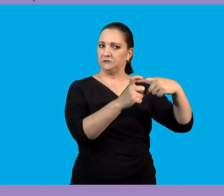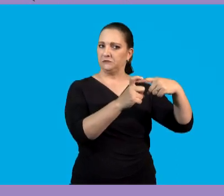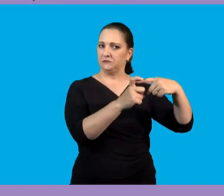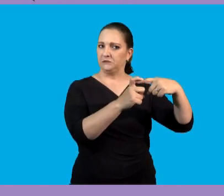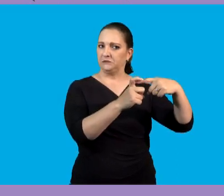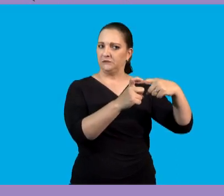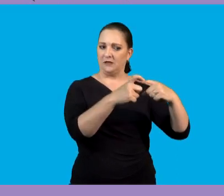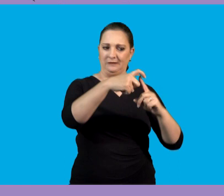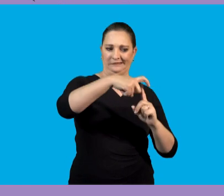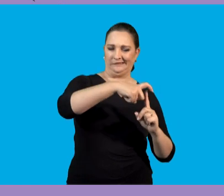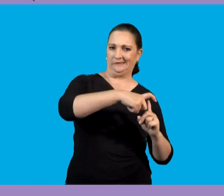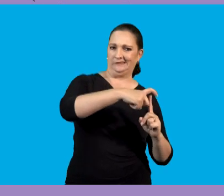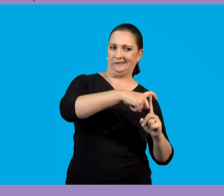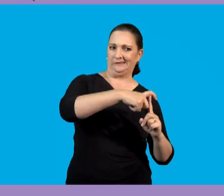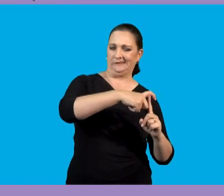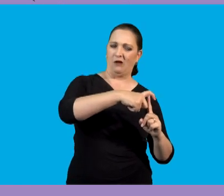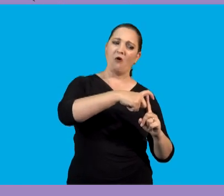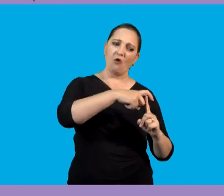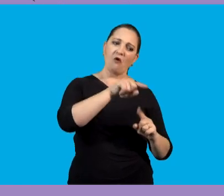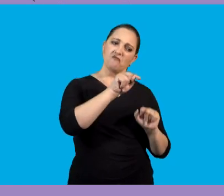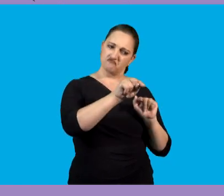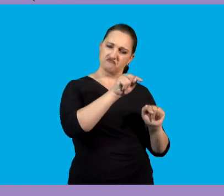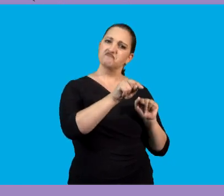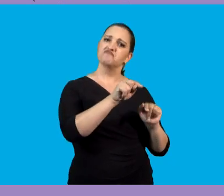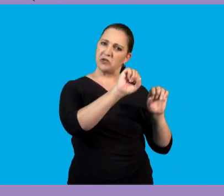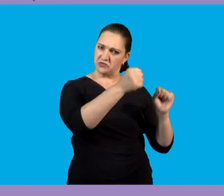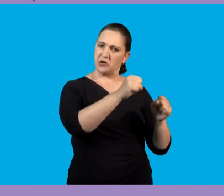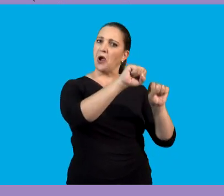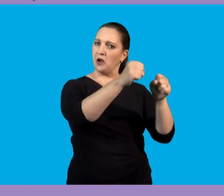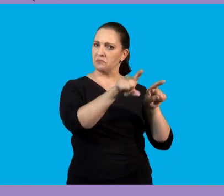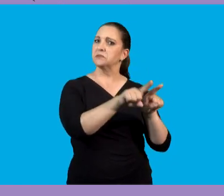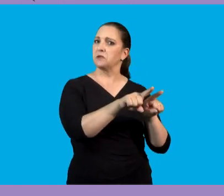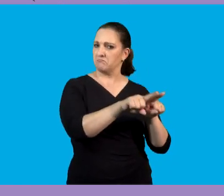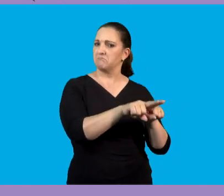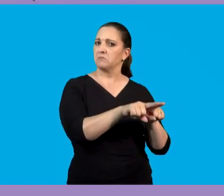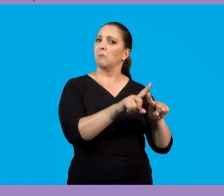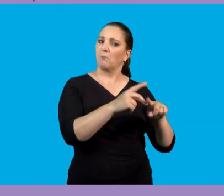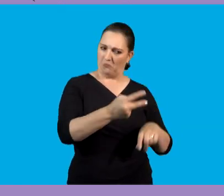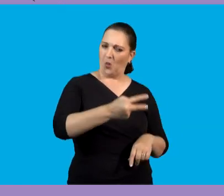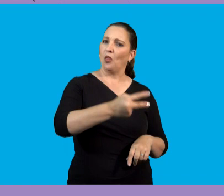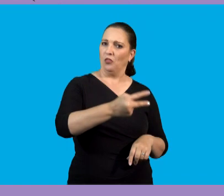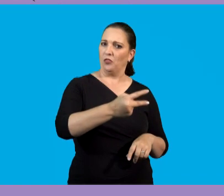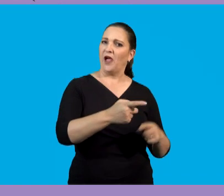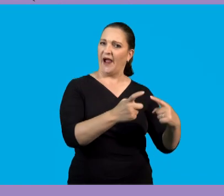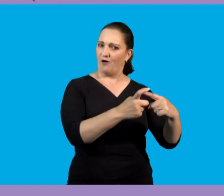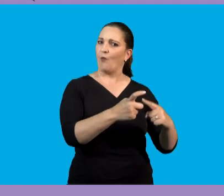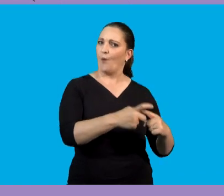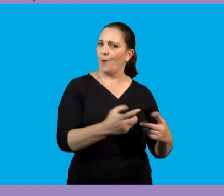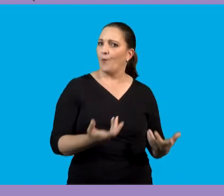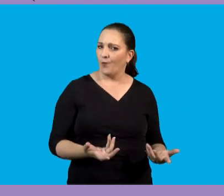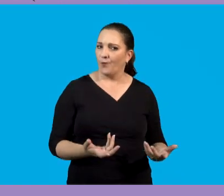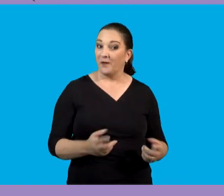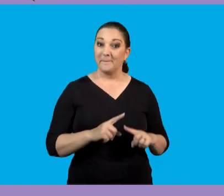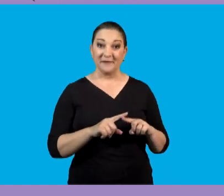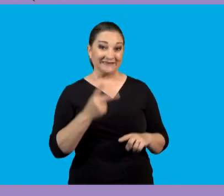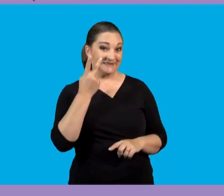different direction from the other arrow, but we can see that they have the same shape. They are both arrows. But what do we notice